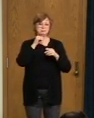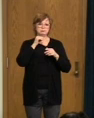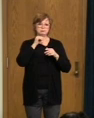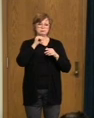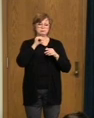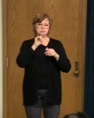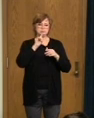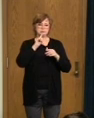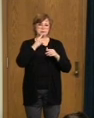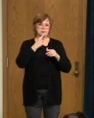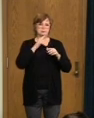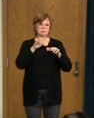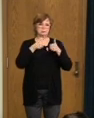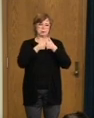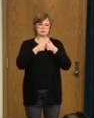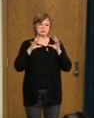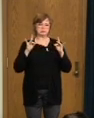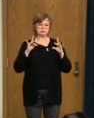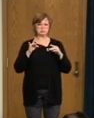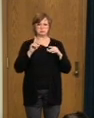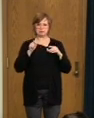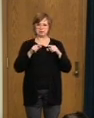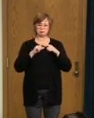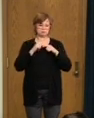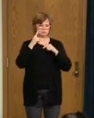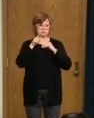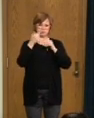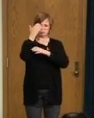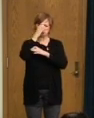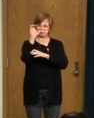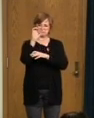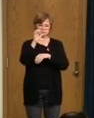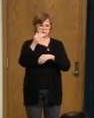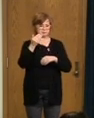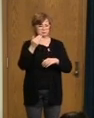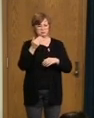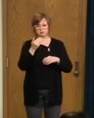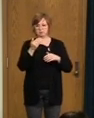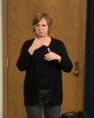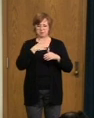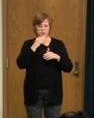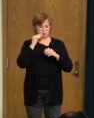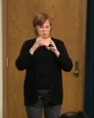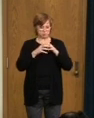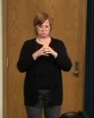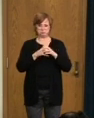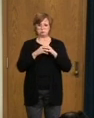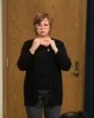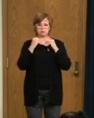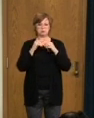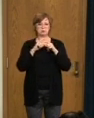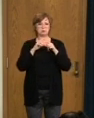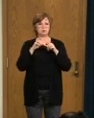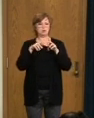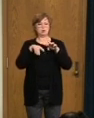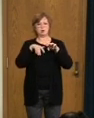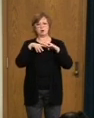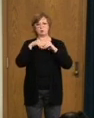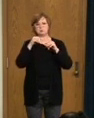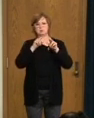we had to reimagine Christmas, stick to your household, greet each other virtually, or go for a walk while maintaining physical